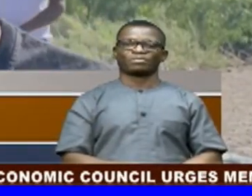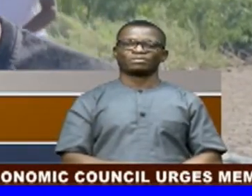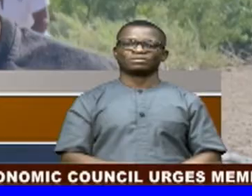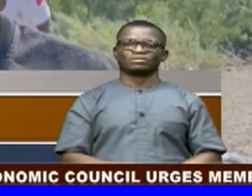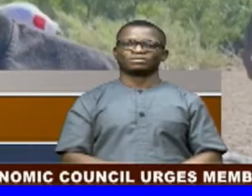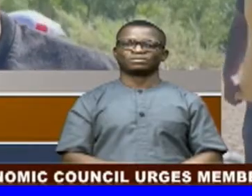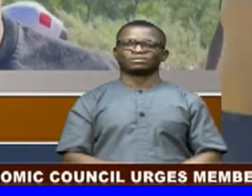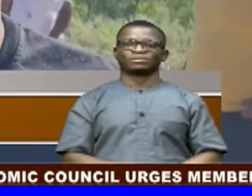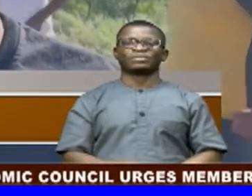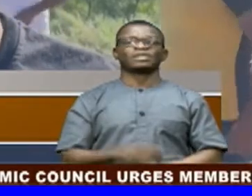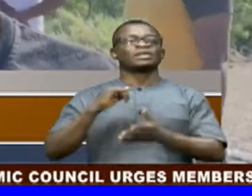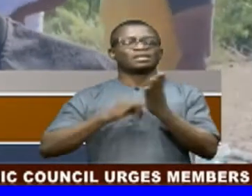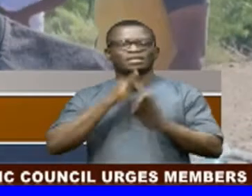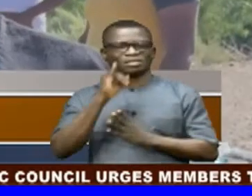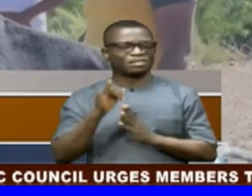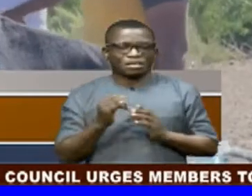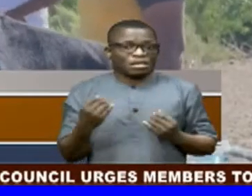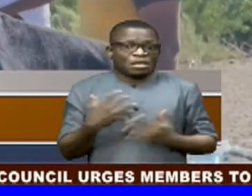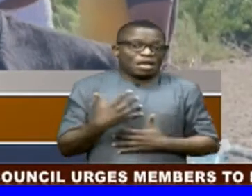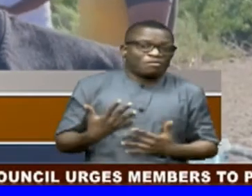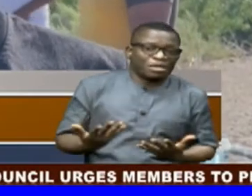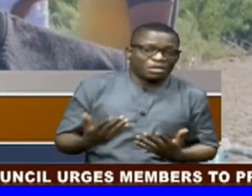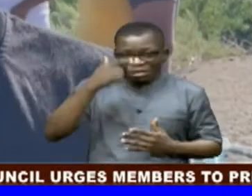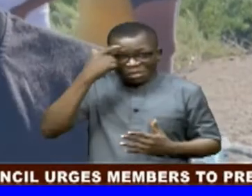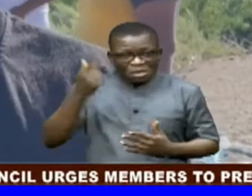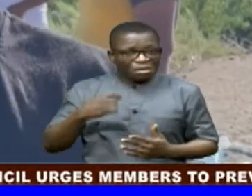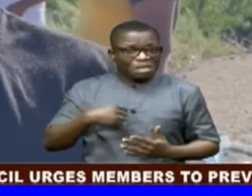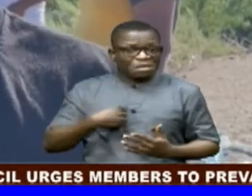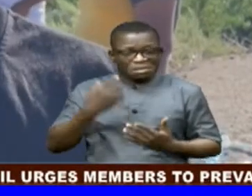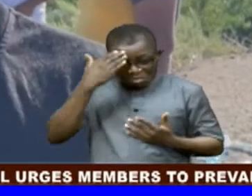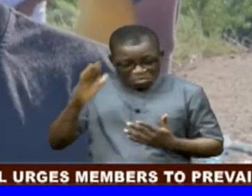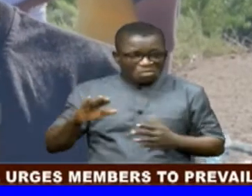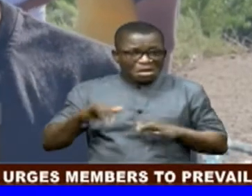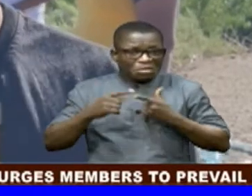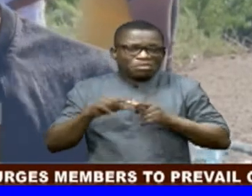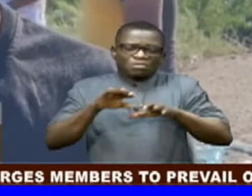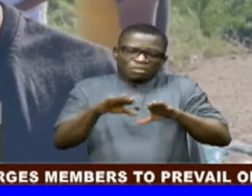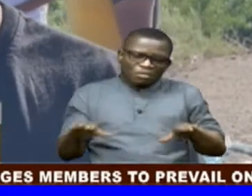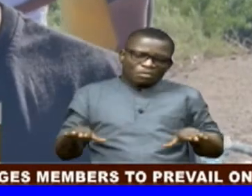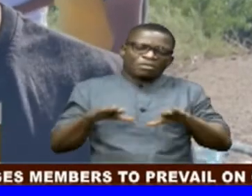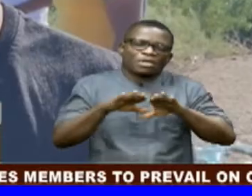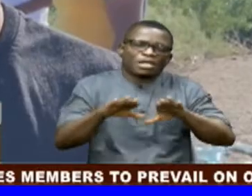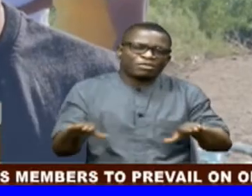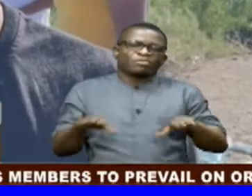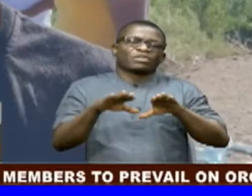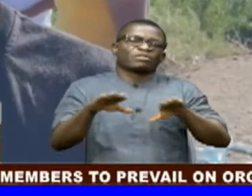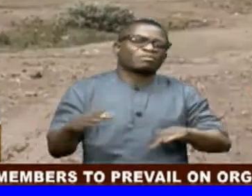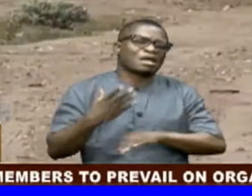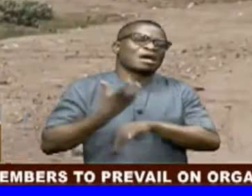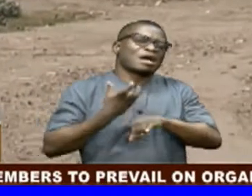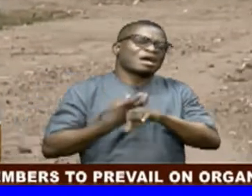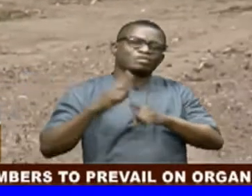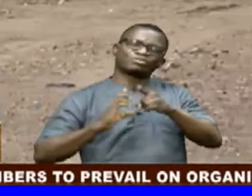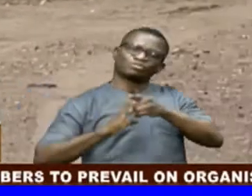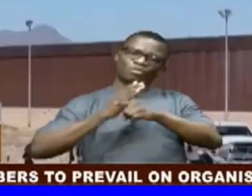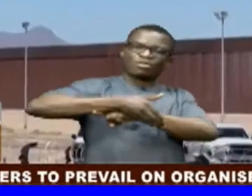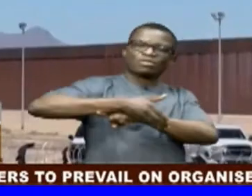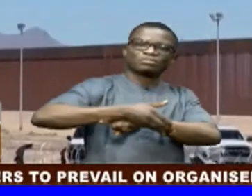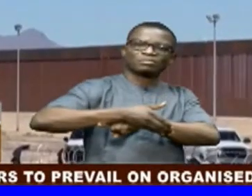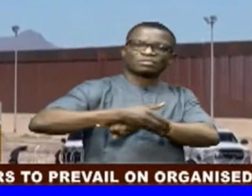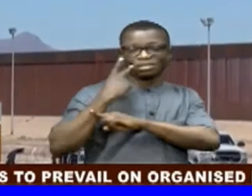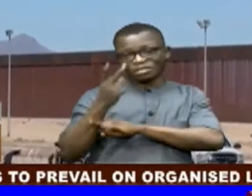Yeah, it is scary because I don't know how to swim and it's difficult to get across. Migrants cross the Rio